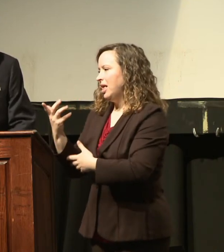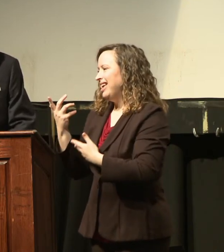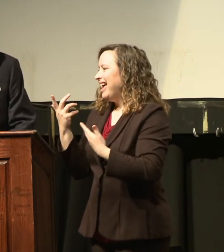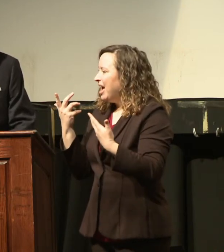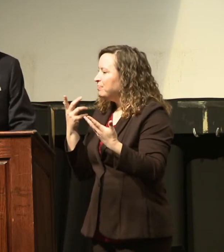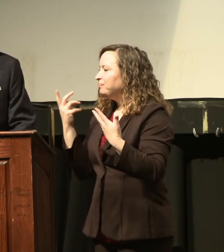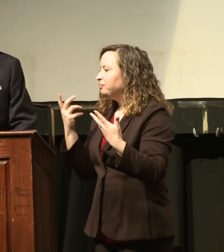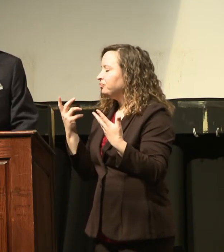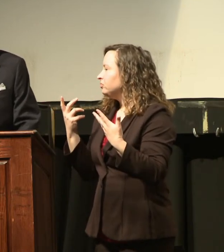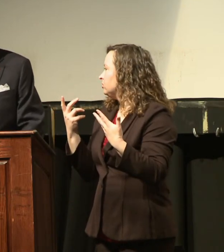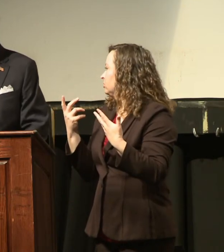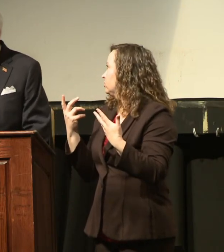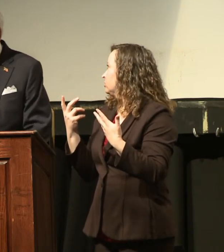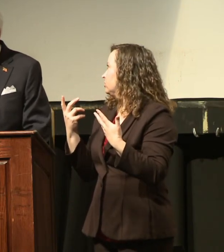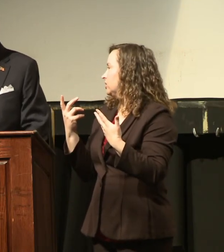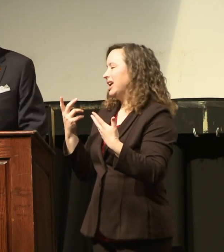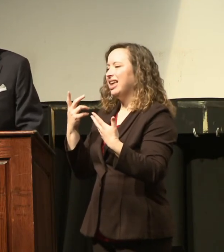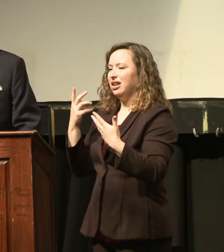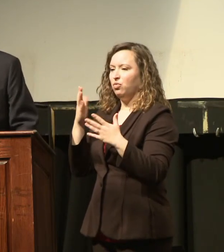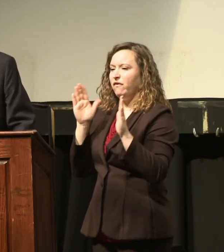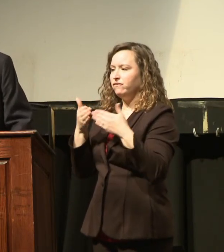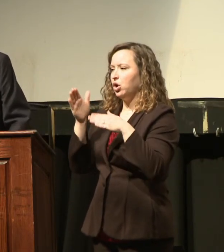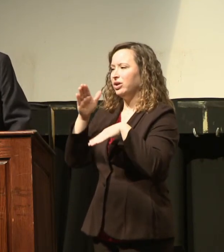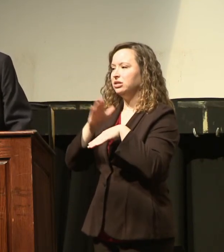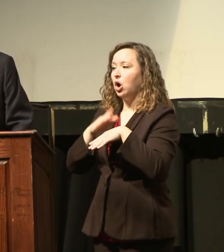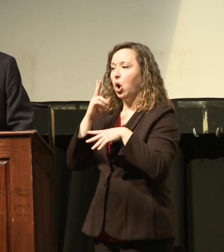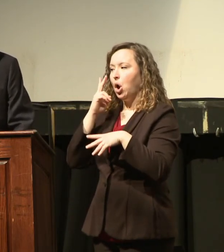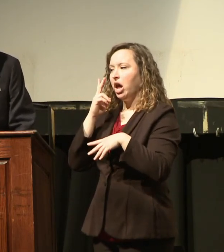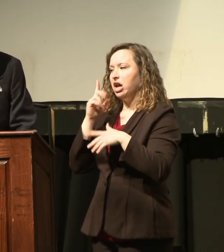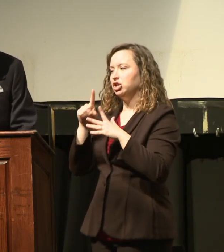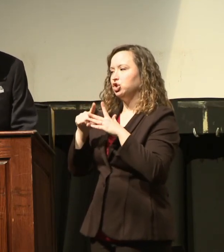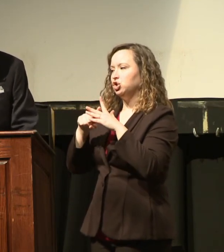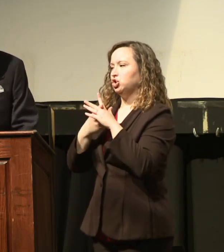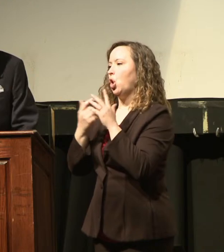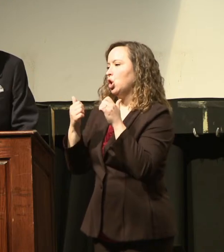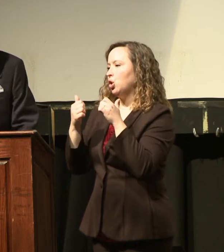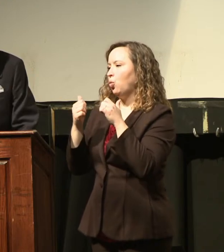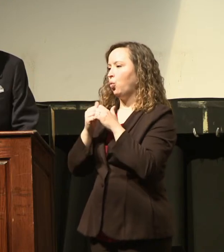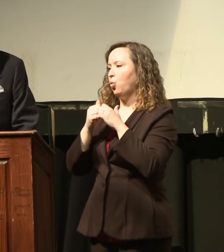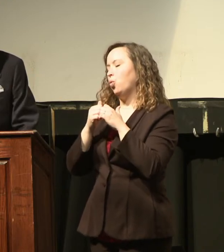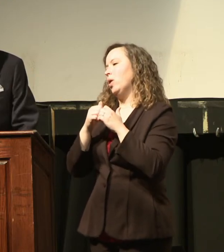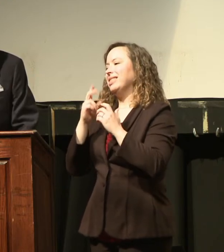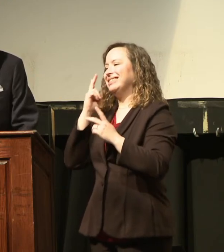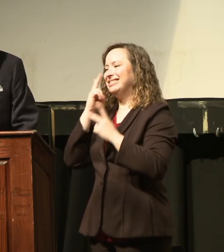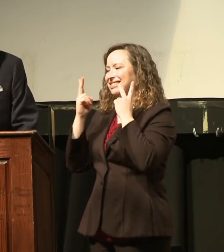sight and hearing, but it certainly broadened over the years.